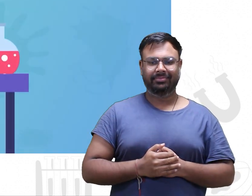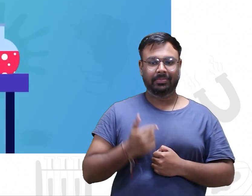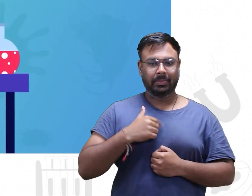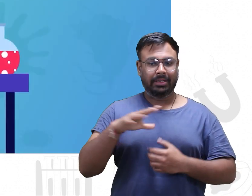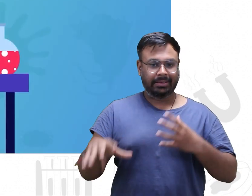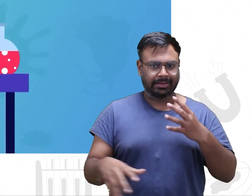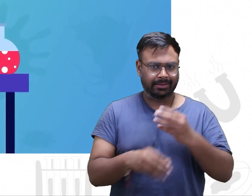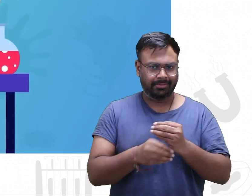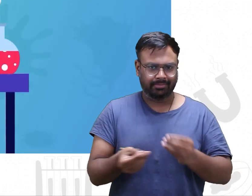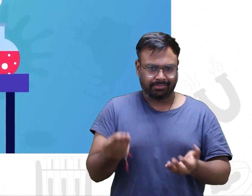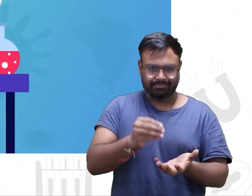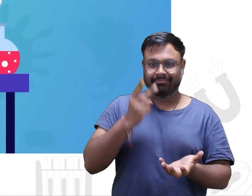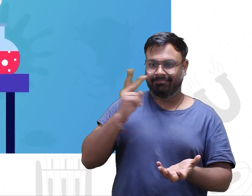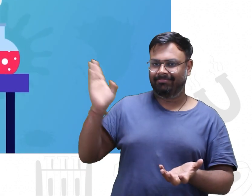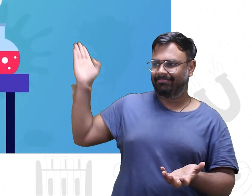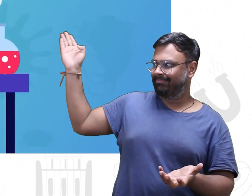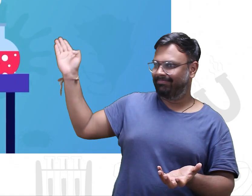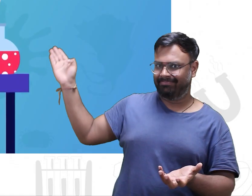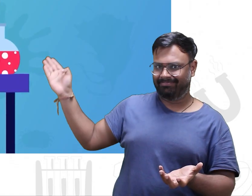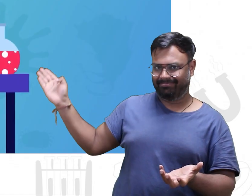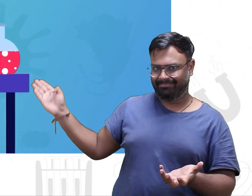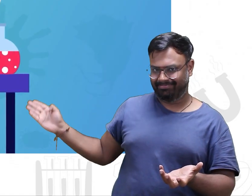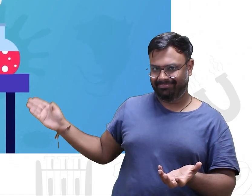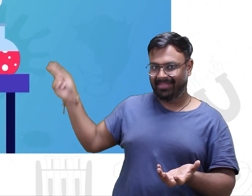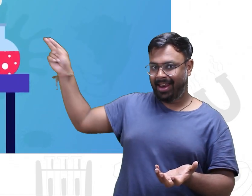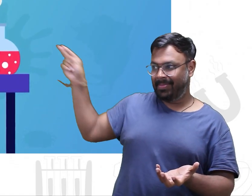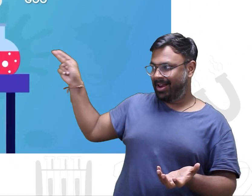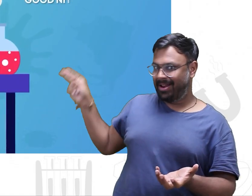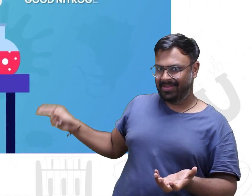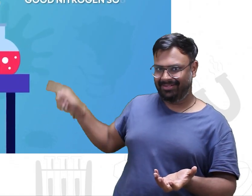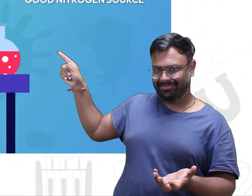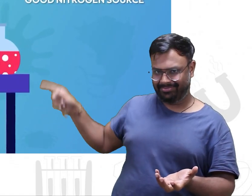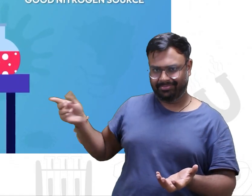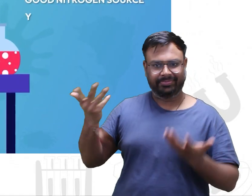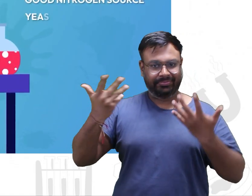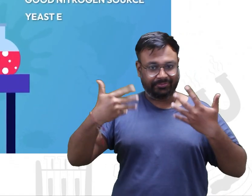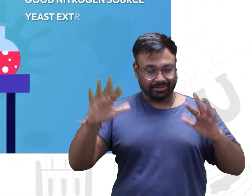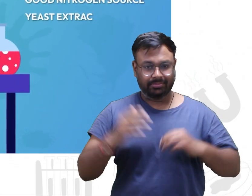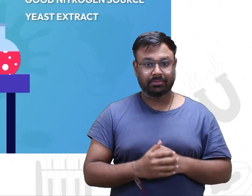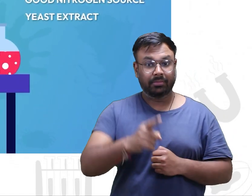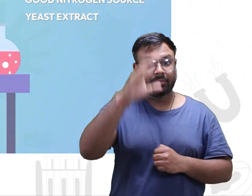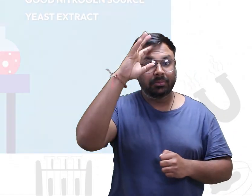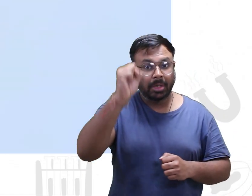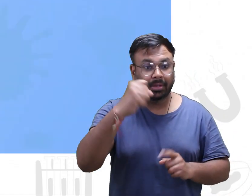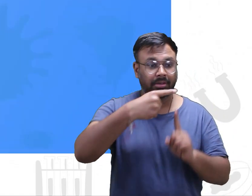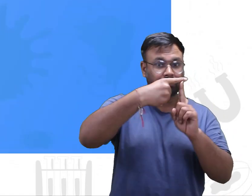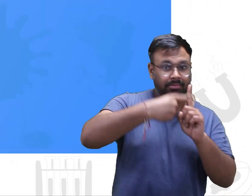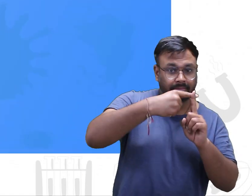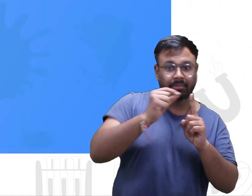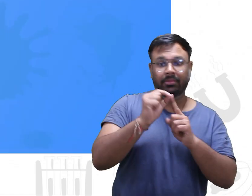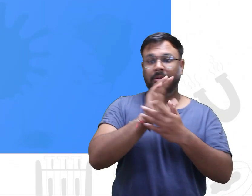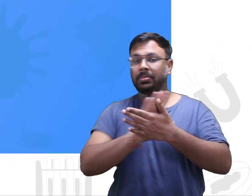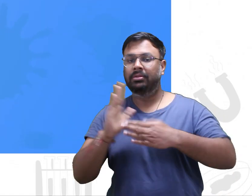like. Let's add in the following: high carbohydrate source, good nitrogen source, yeast extract. We